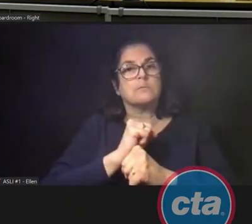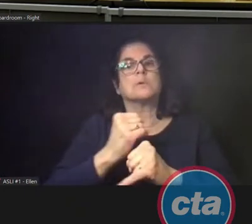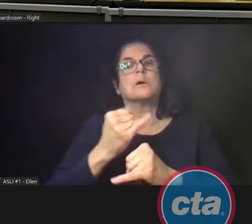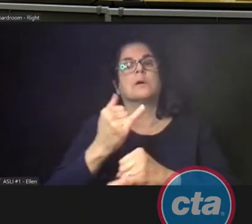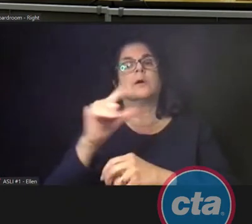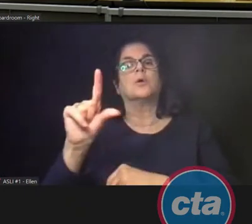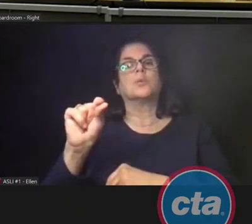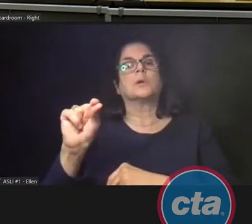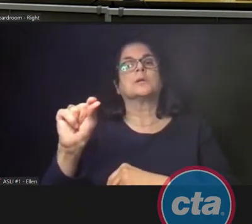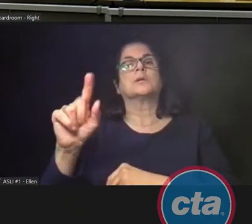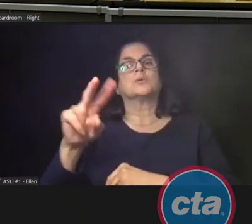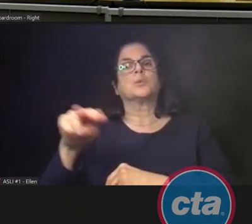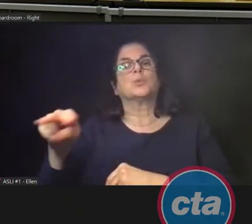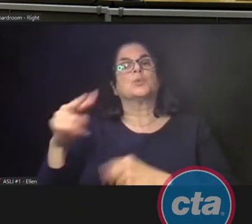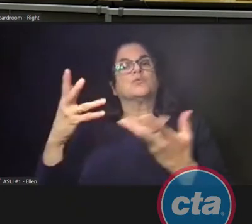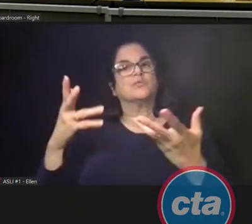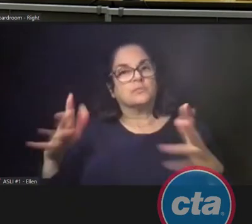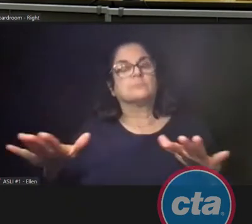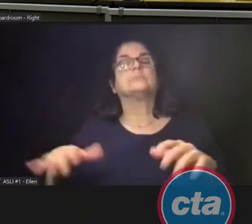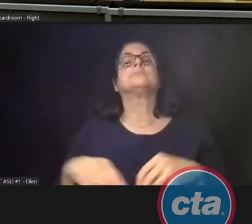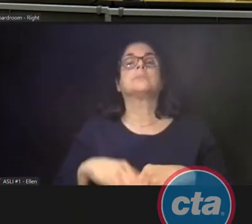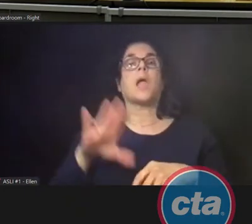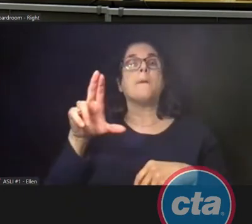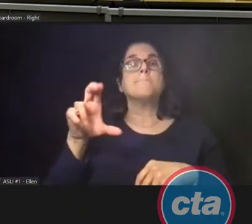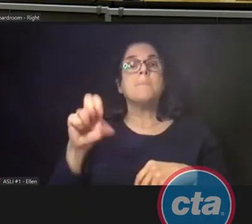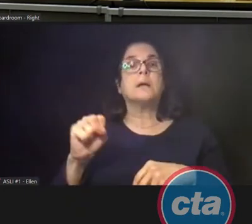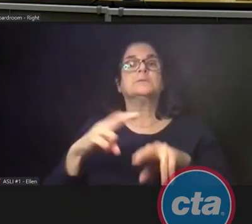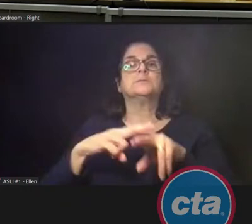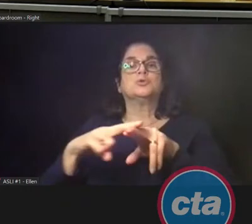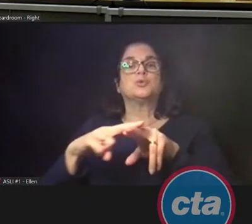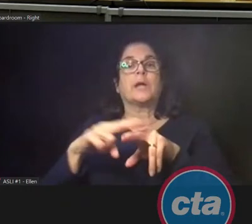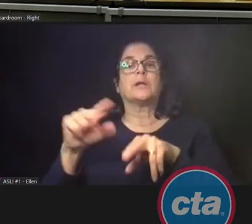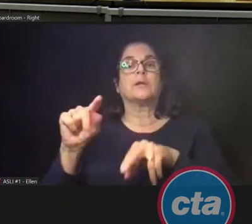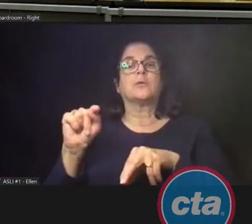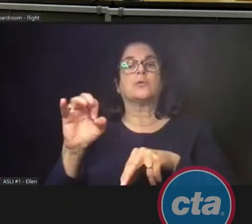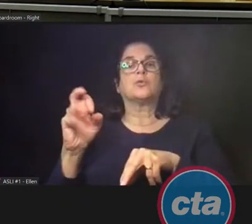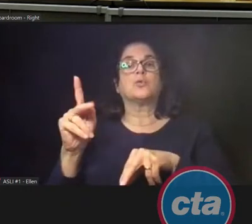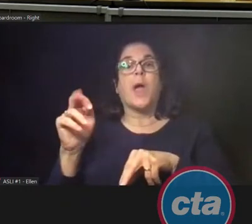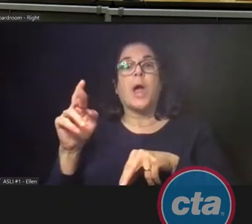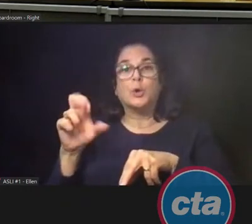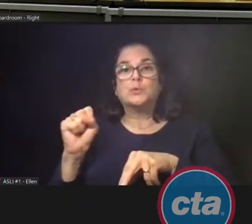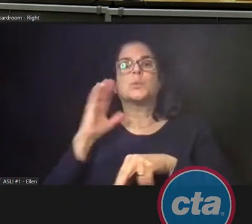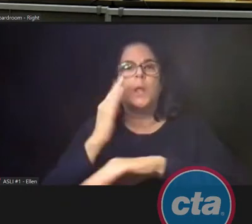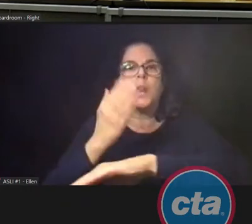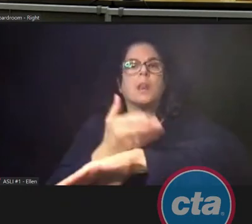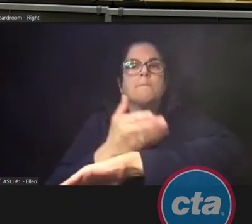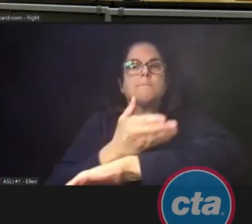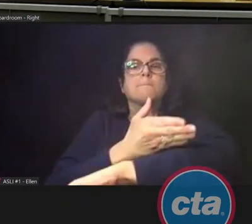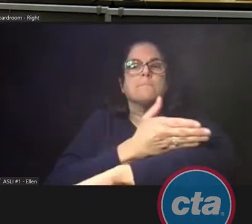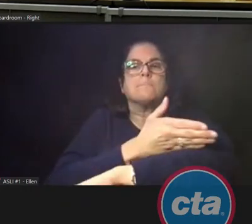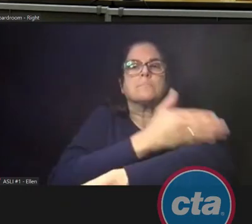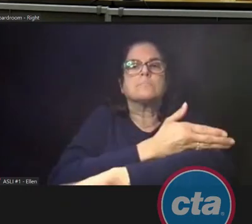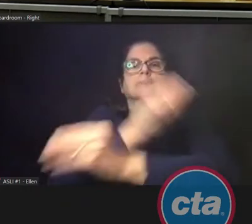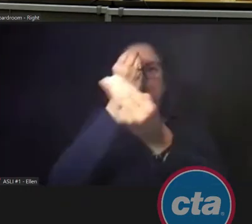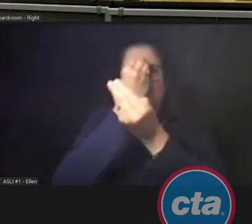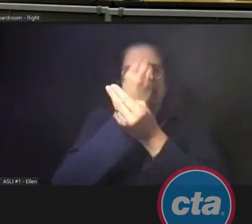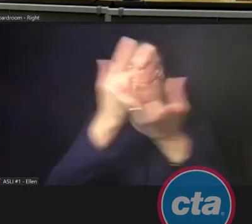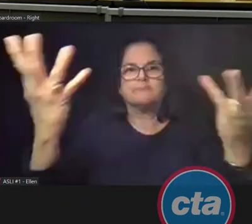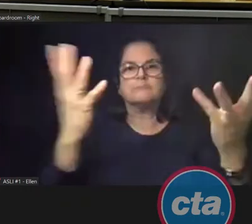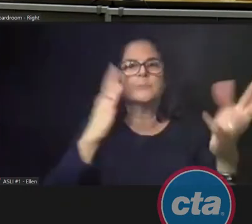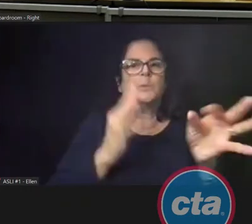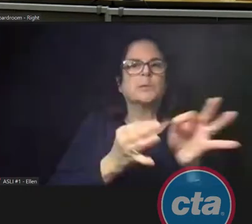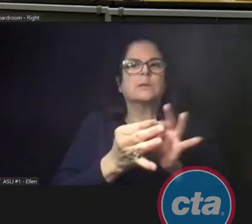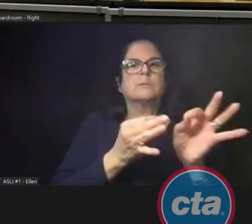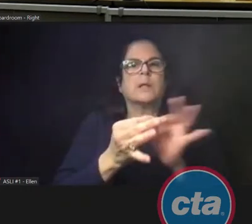train trackers. We believe that these improvements will directly benefit our riders and look forward to discussing the details of those improvements